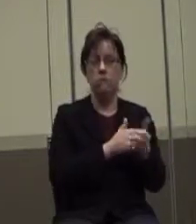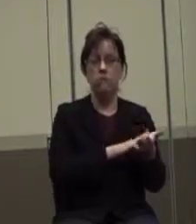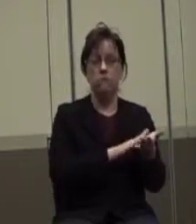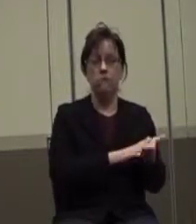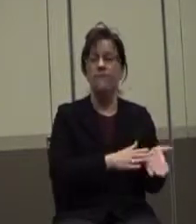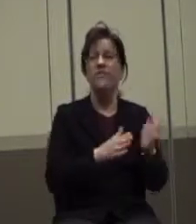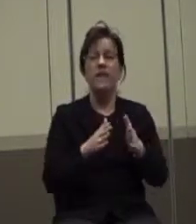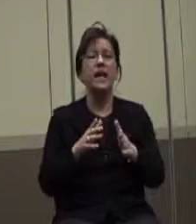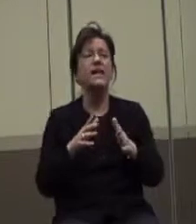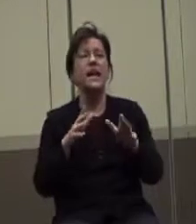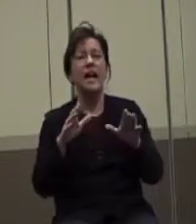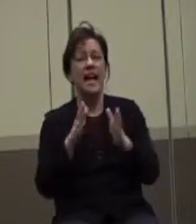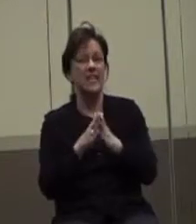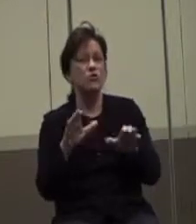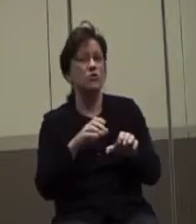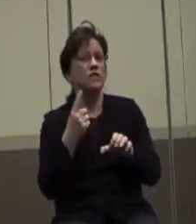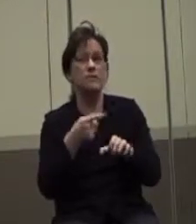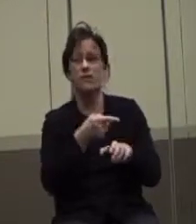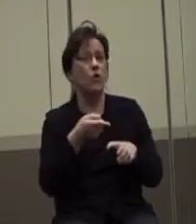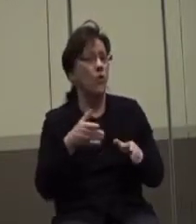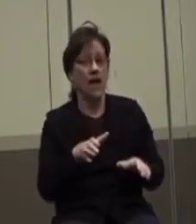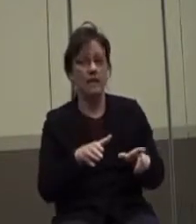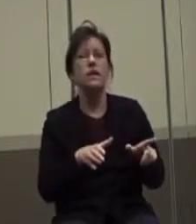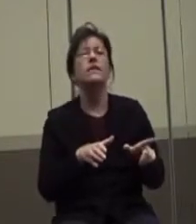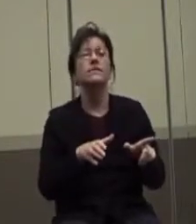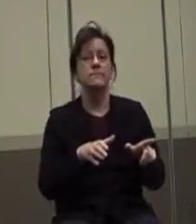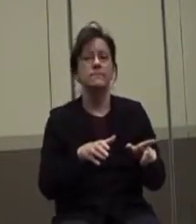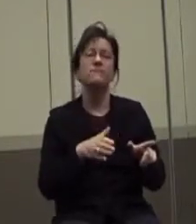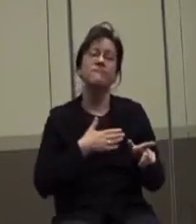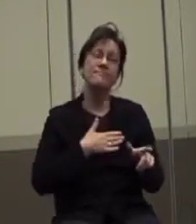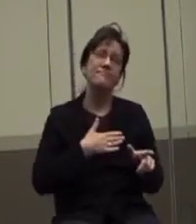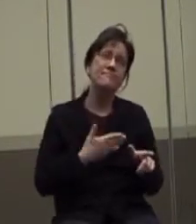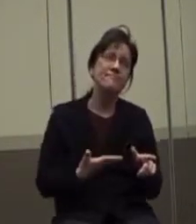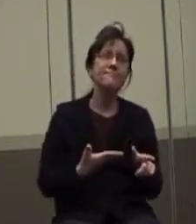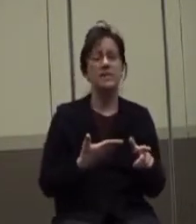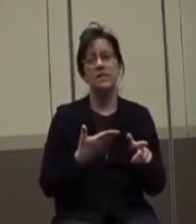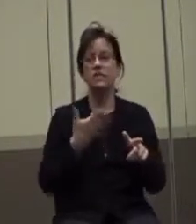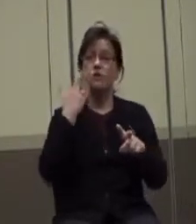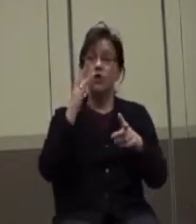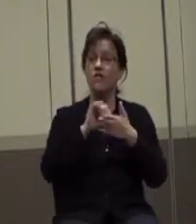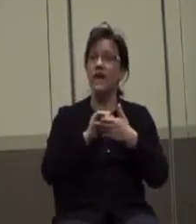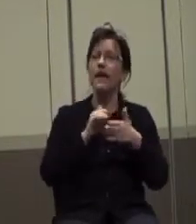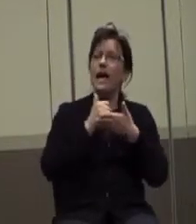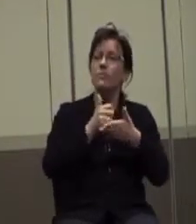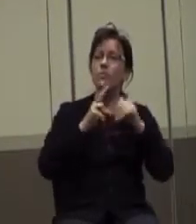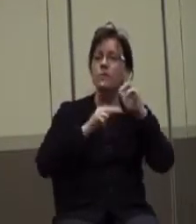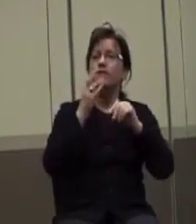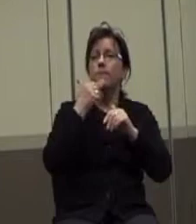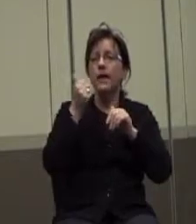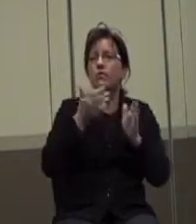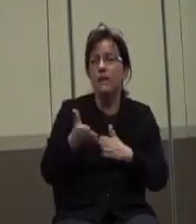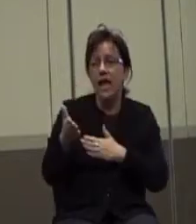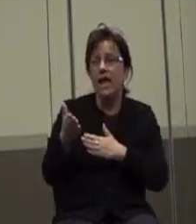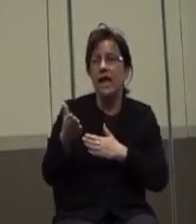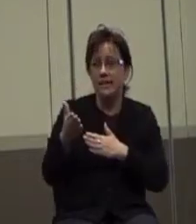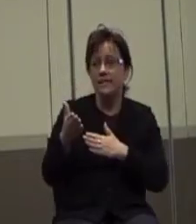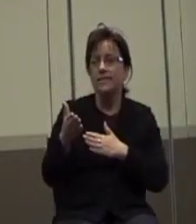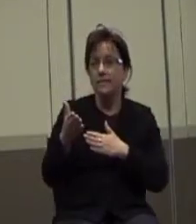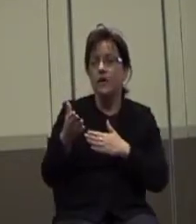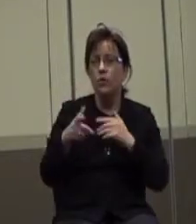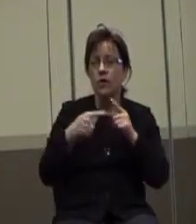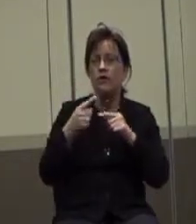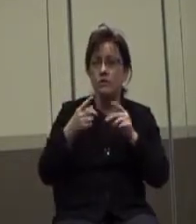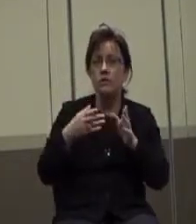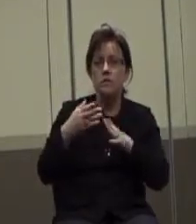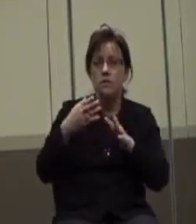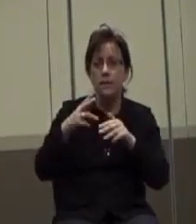paying attention to when you comply. All right? So knowing those things help you build a better plan when you get to that plan building stage.